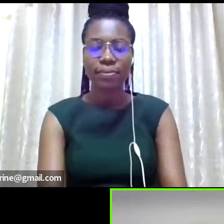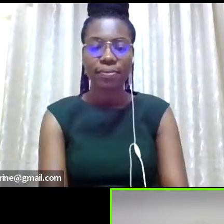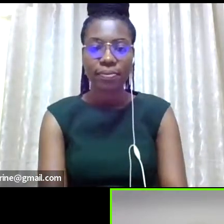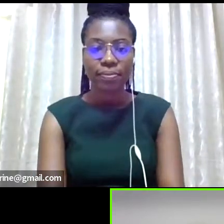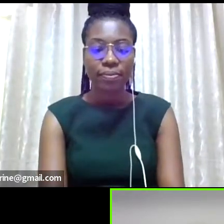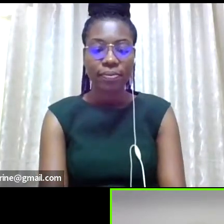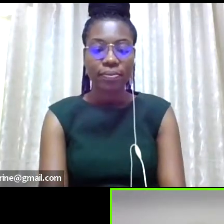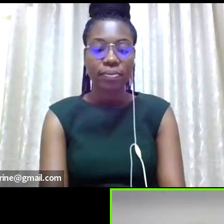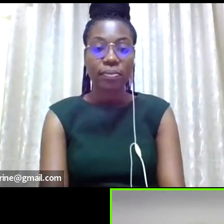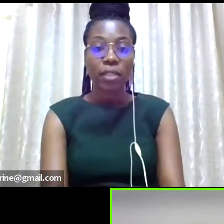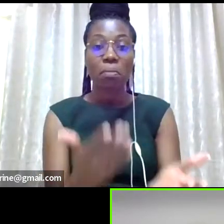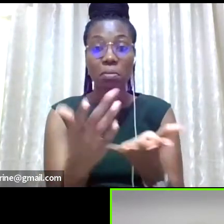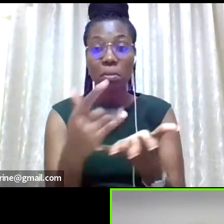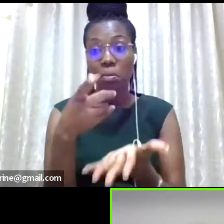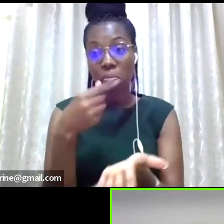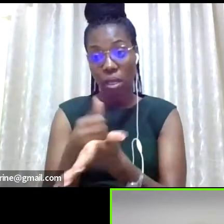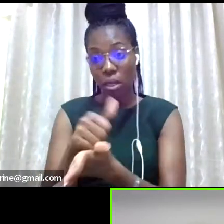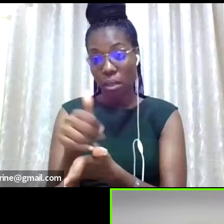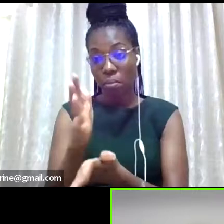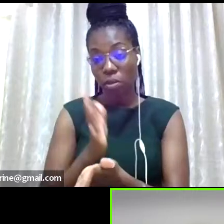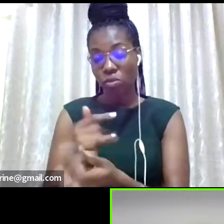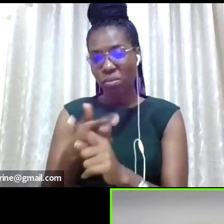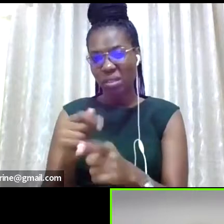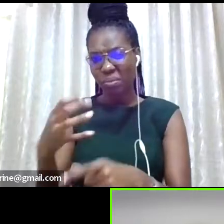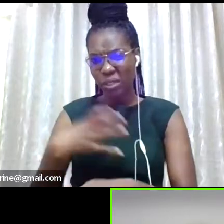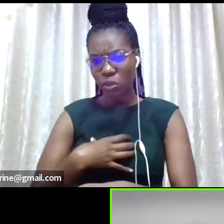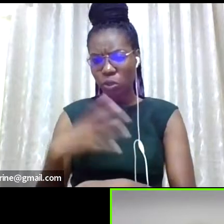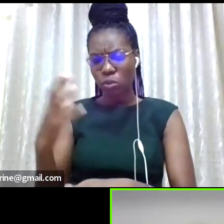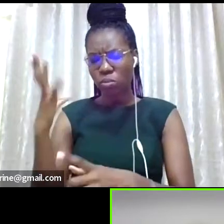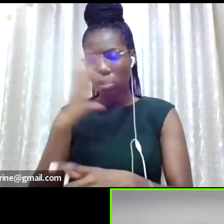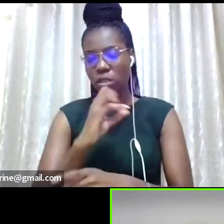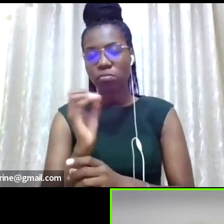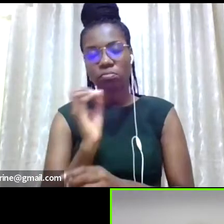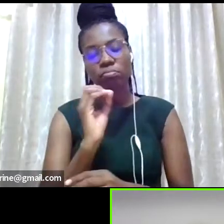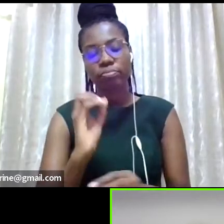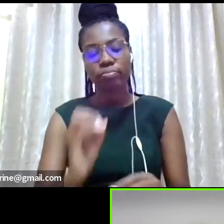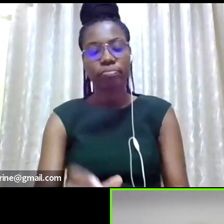unless you paid it out to someone, but they should not lose their pension.